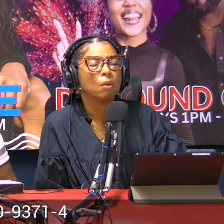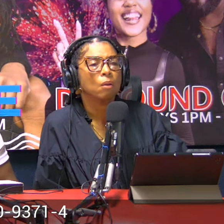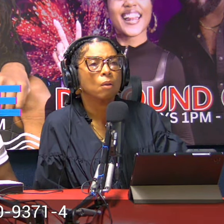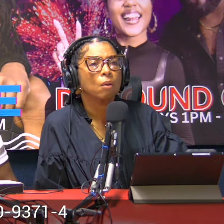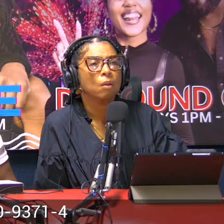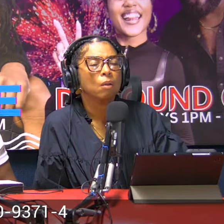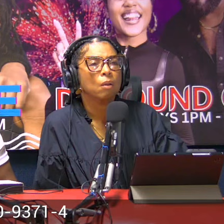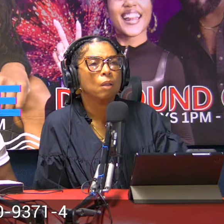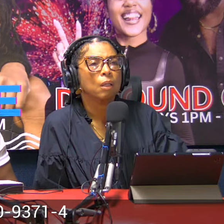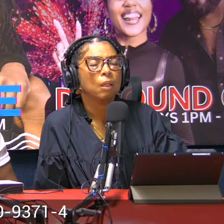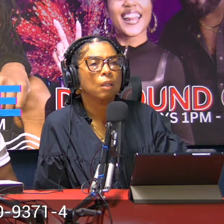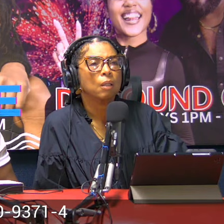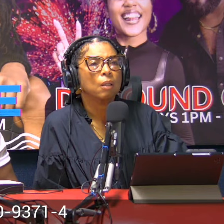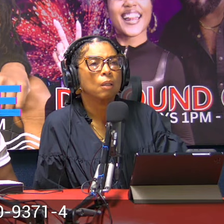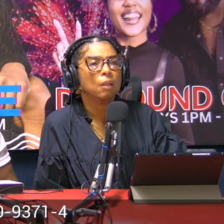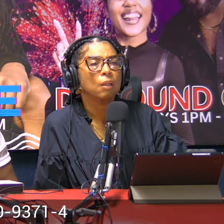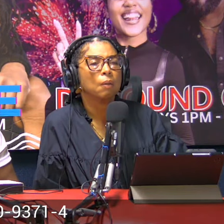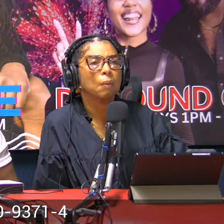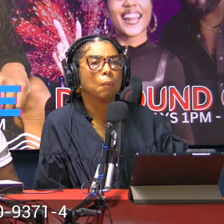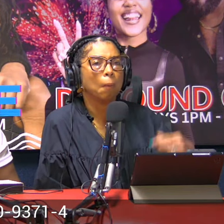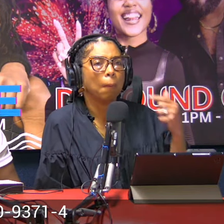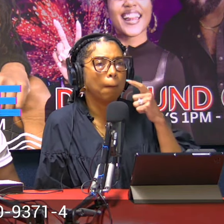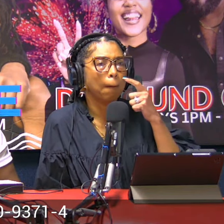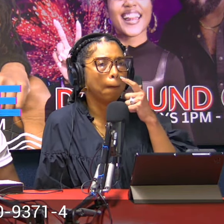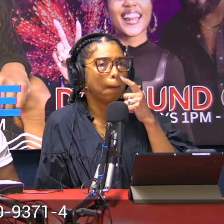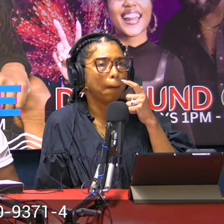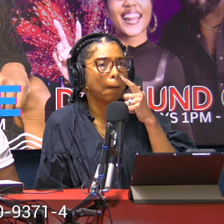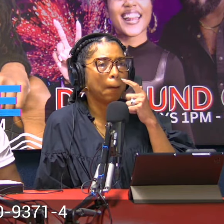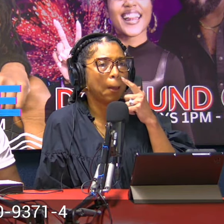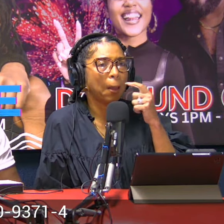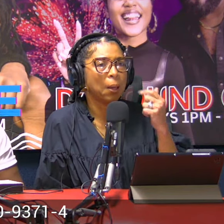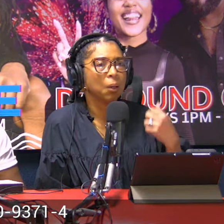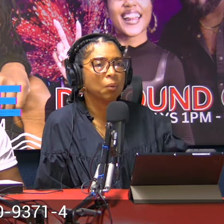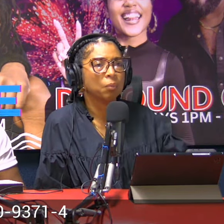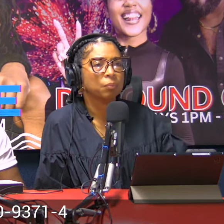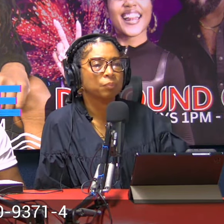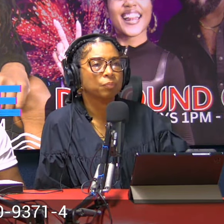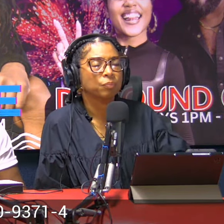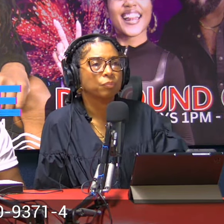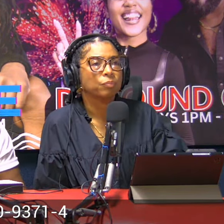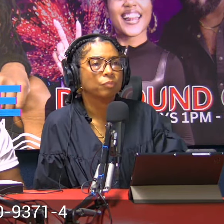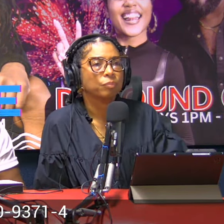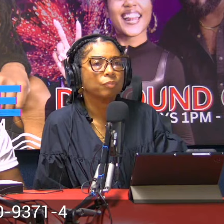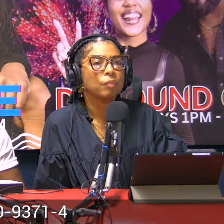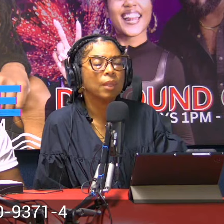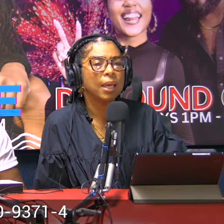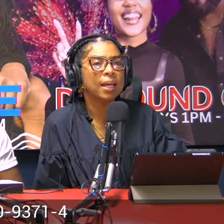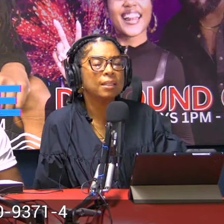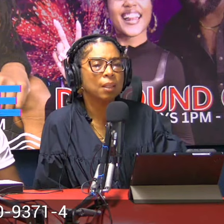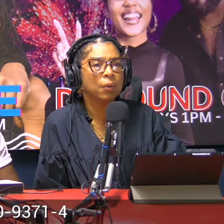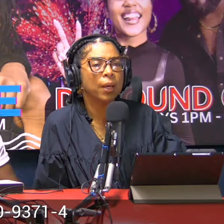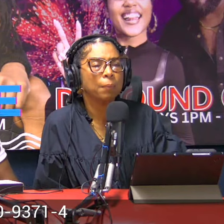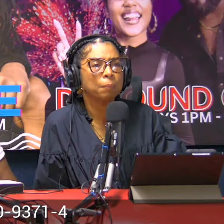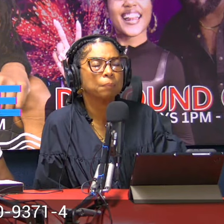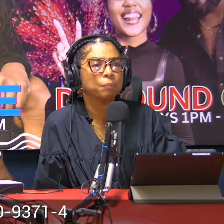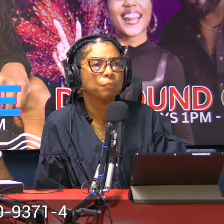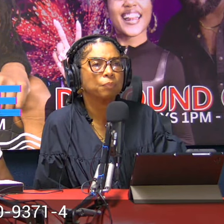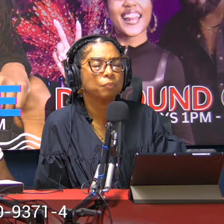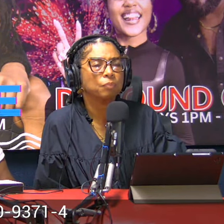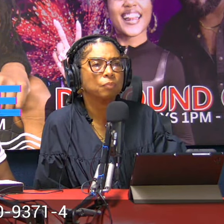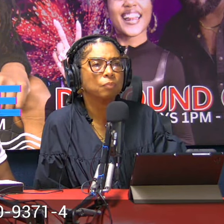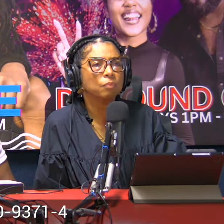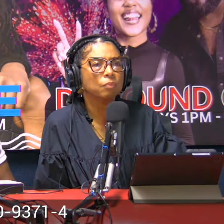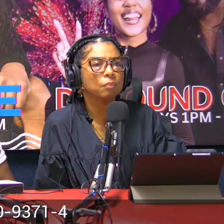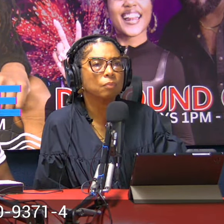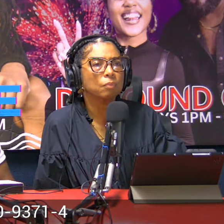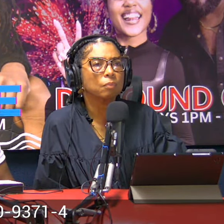the most. Remember, you know, we live in a highly sexualized society. Yes. You know yes. what I mean? Okay. So, them thing there,